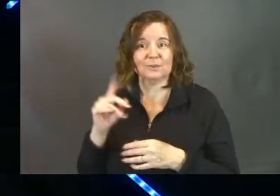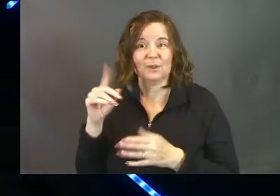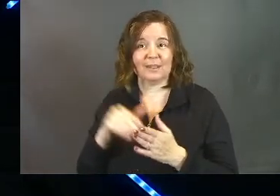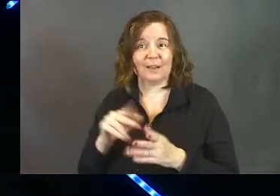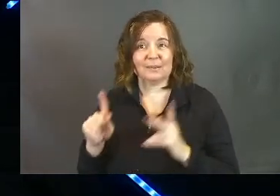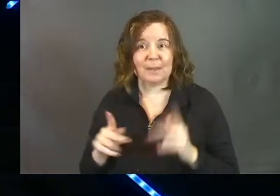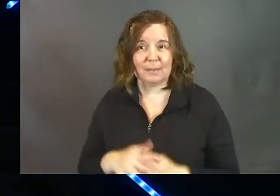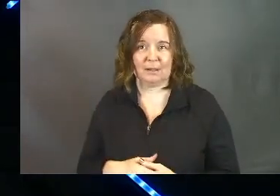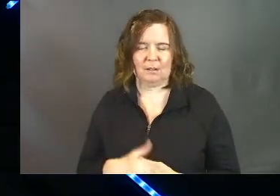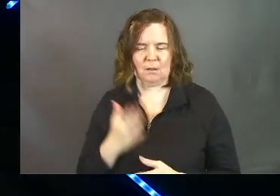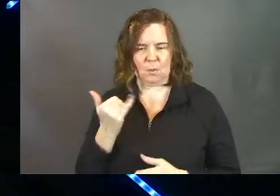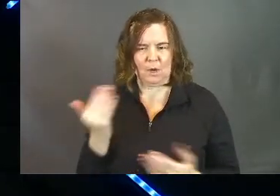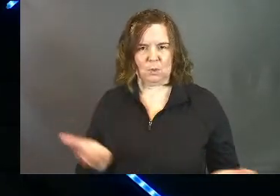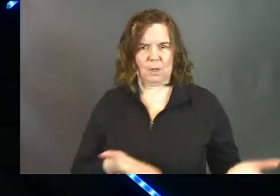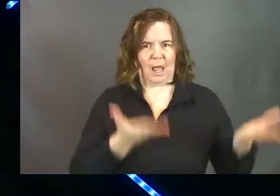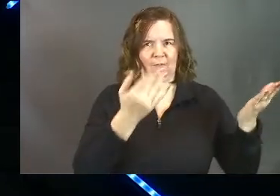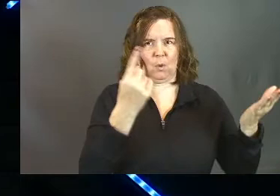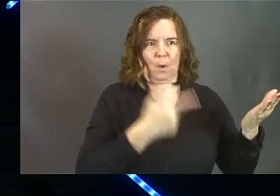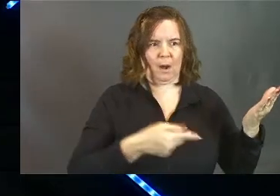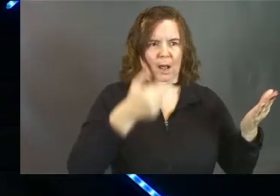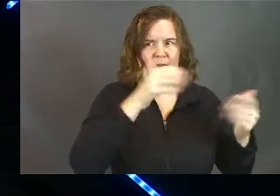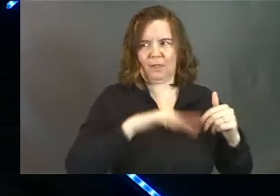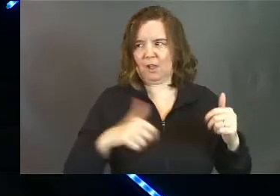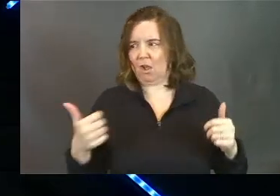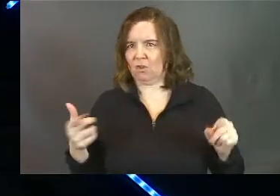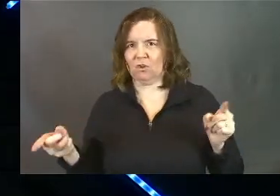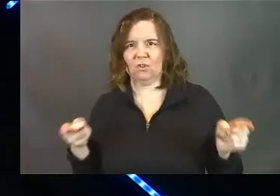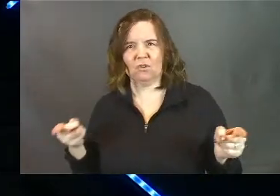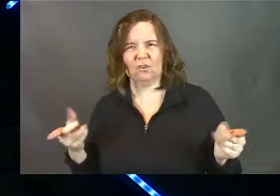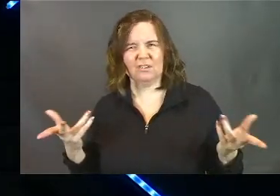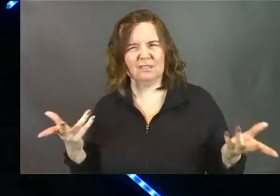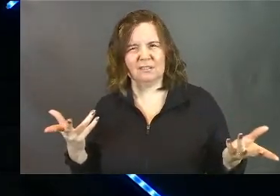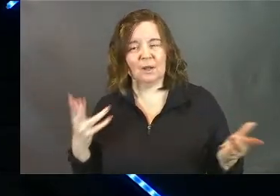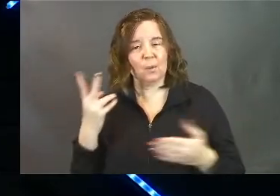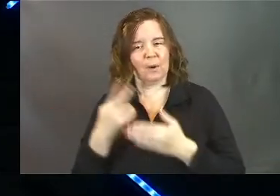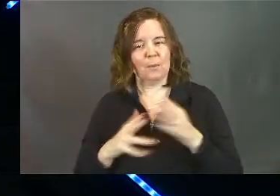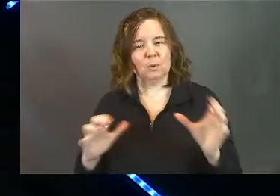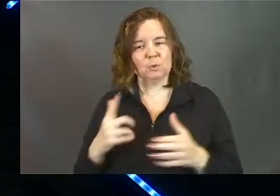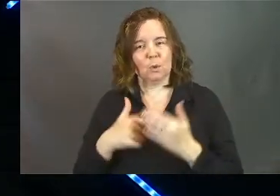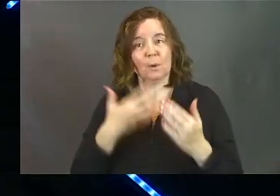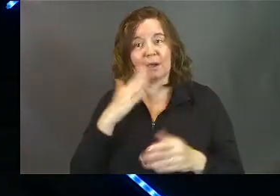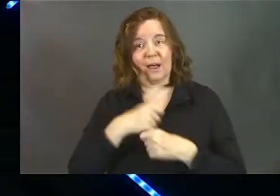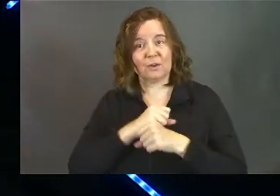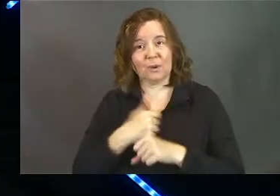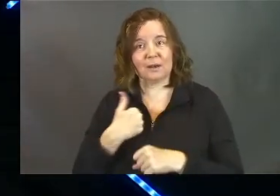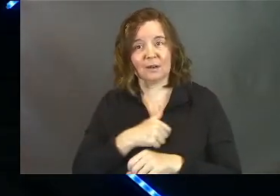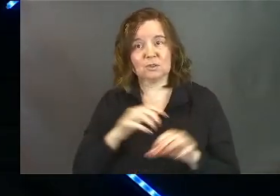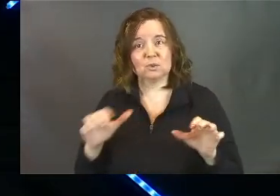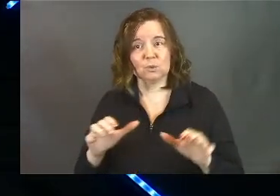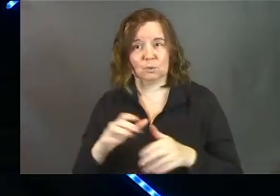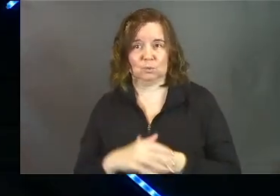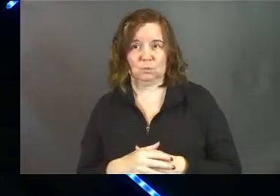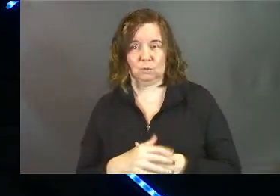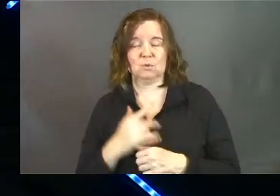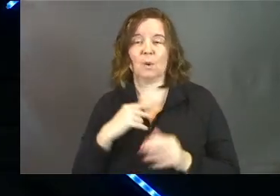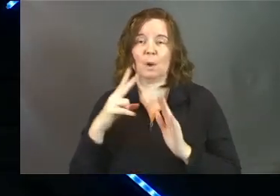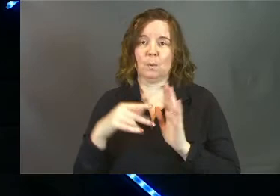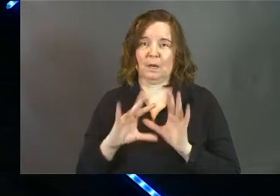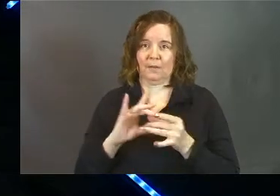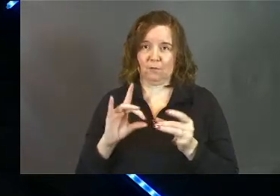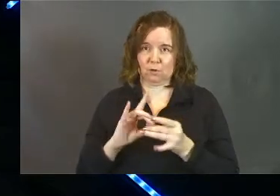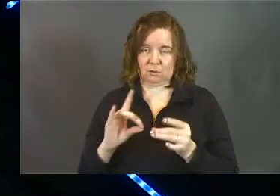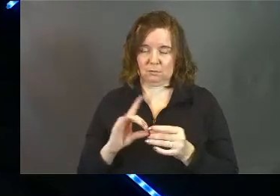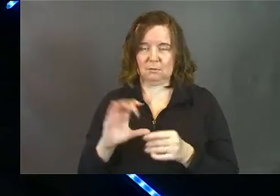people. Why do we elevate one so much higher above the other? We're both doing what God created us to do. So I want to read a verse,